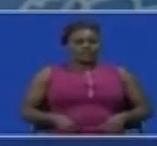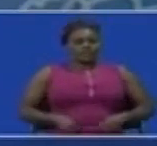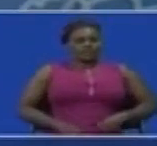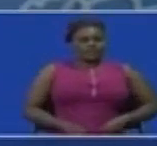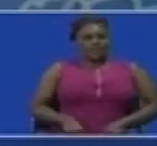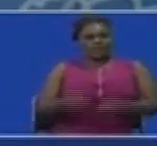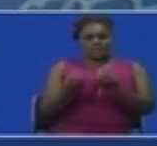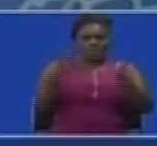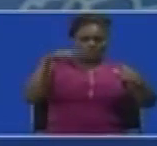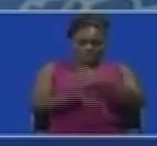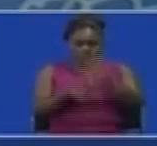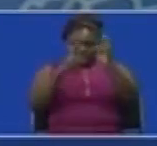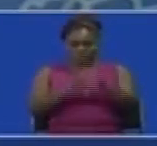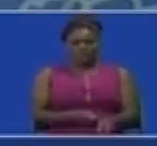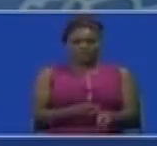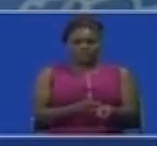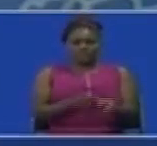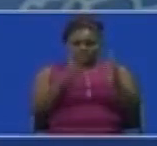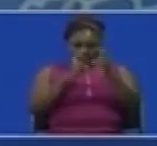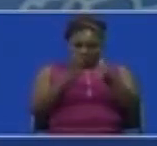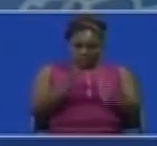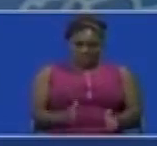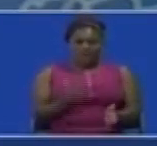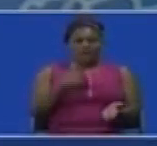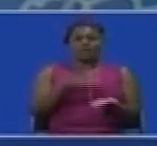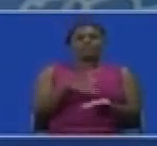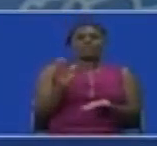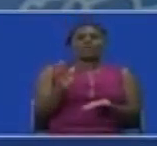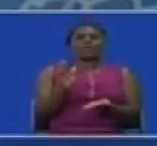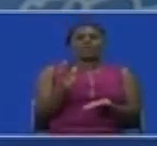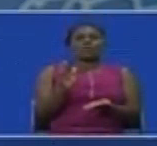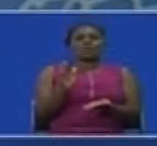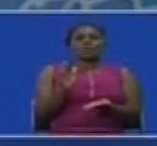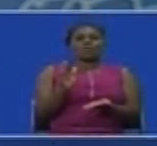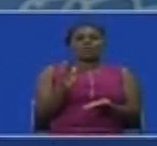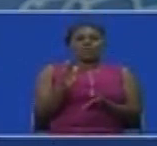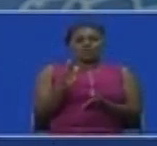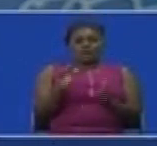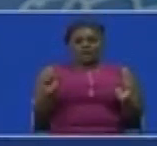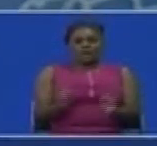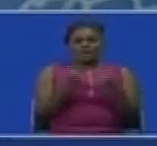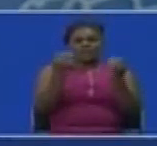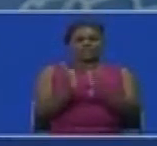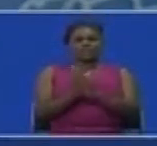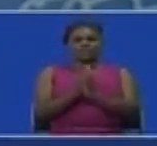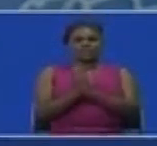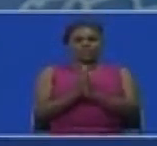Well, for more details on this, our reporter Murimi Mwangi has the latest regarding this particular developing story.